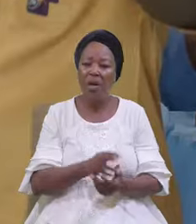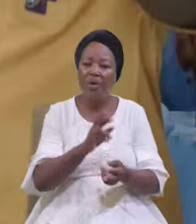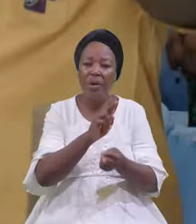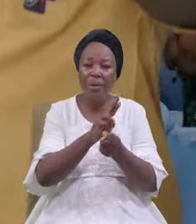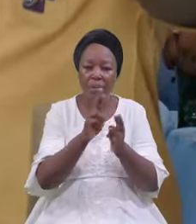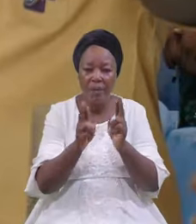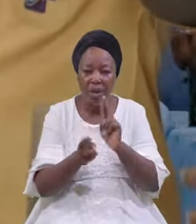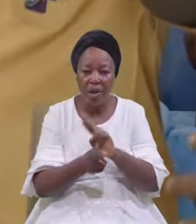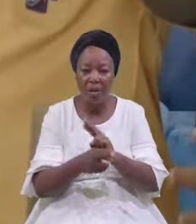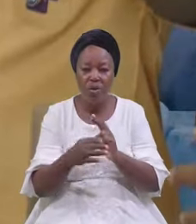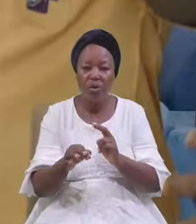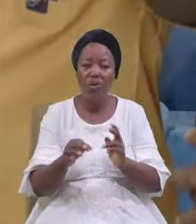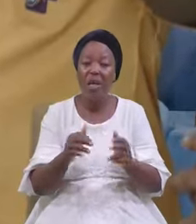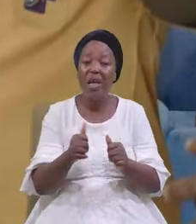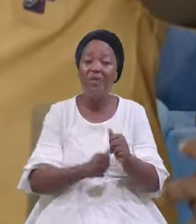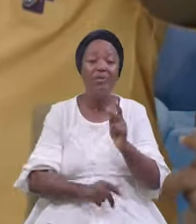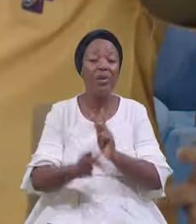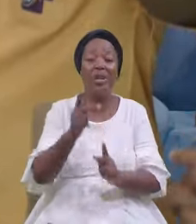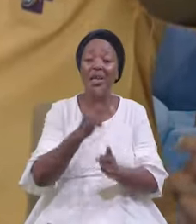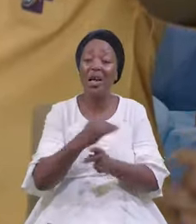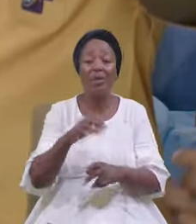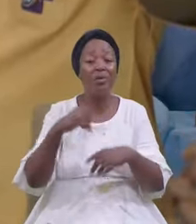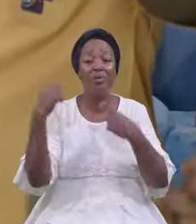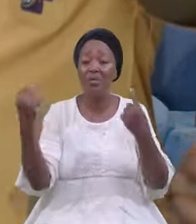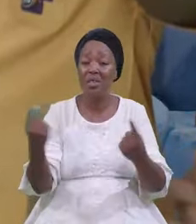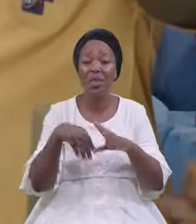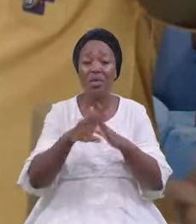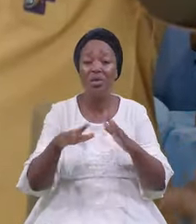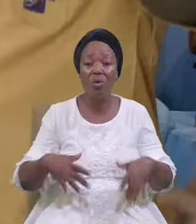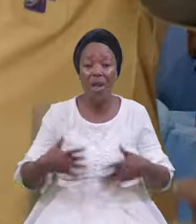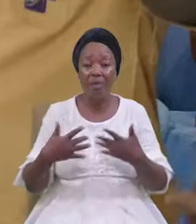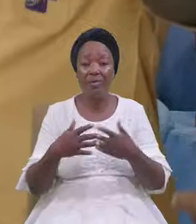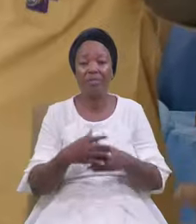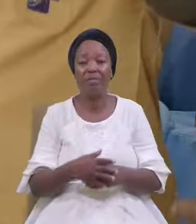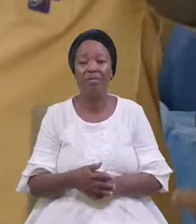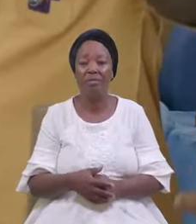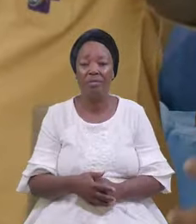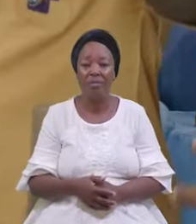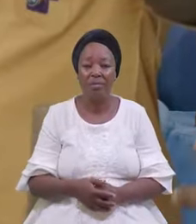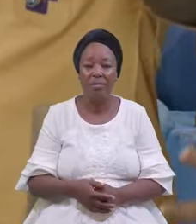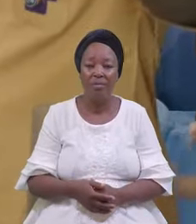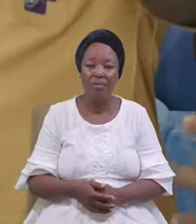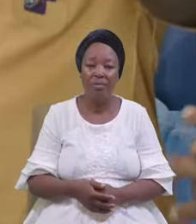Repent of every form of sin in your life.